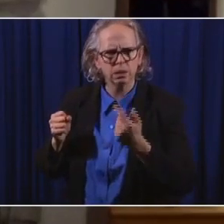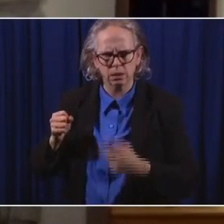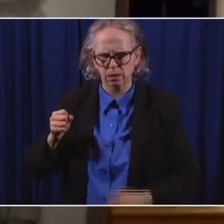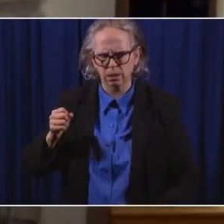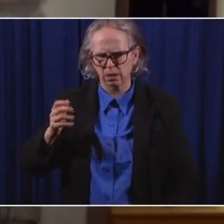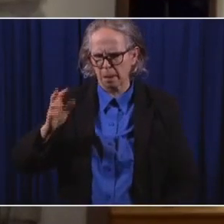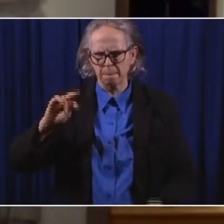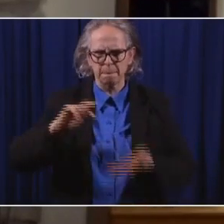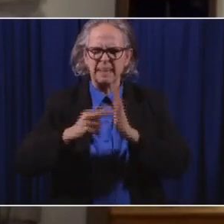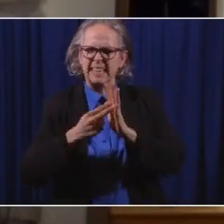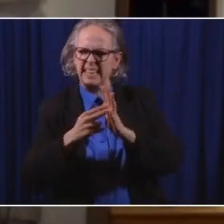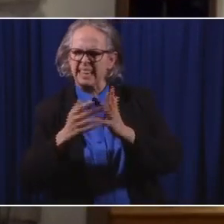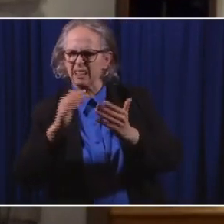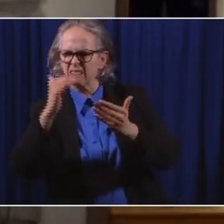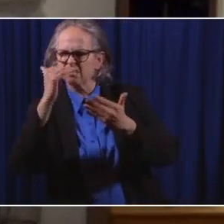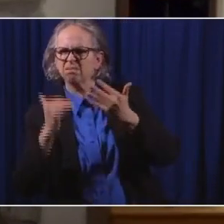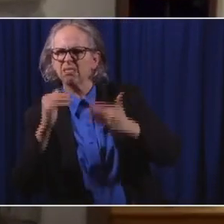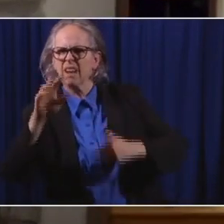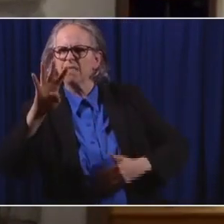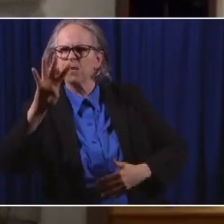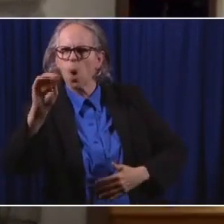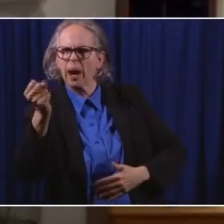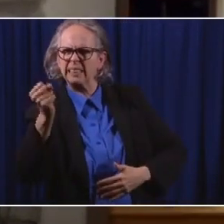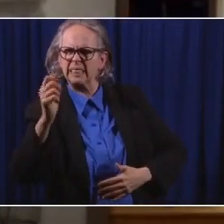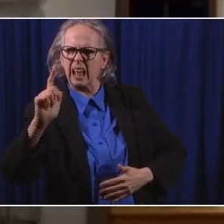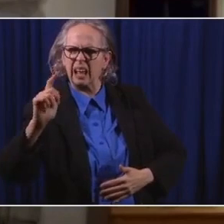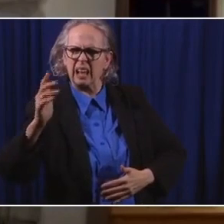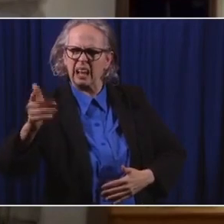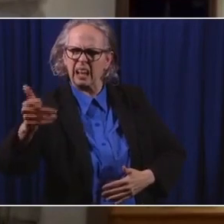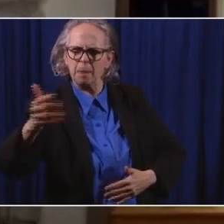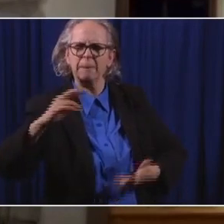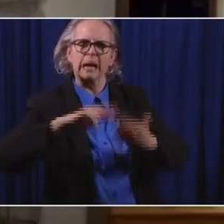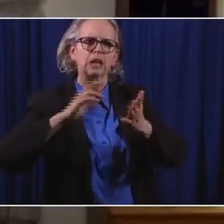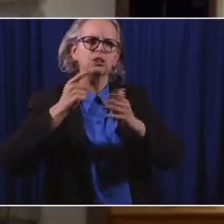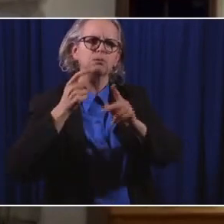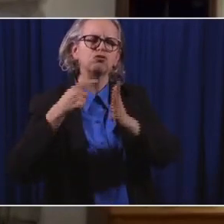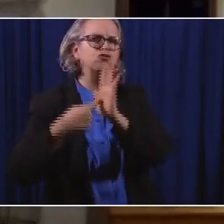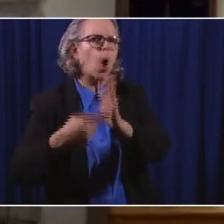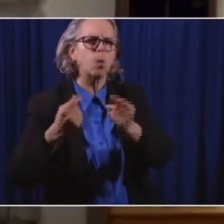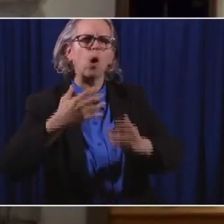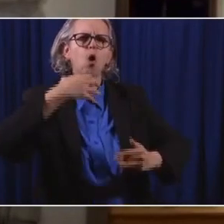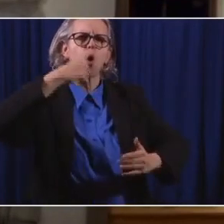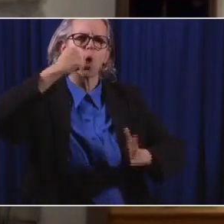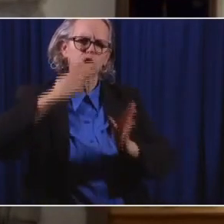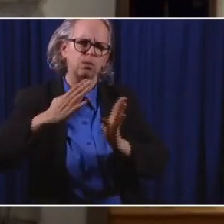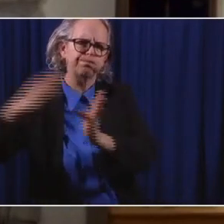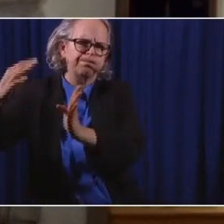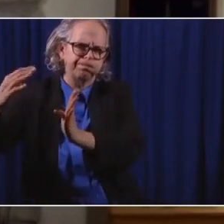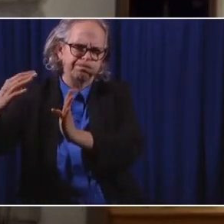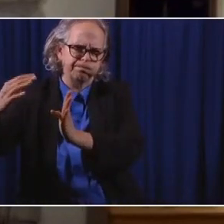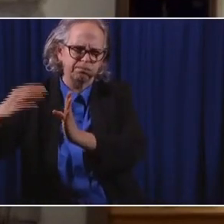increase, that was really led by a younger group.